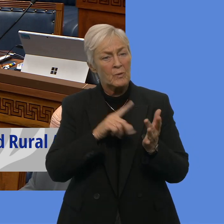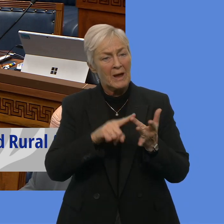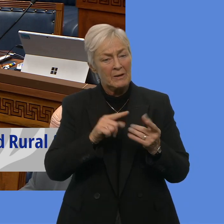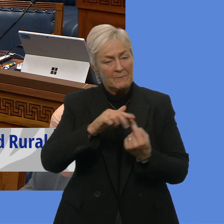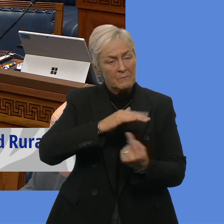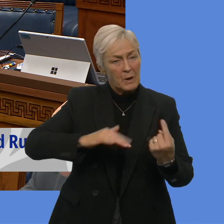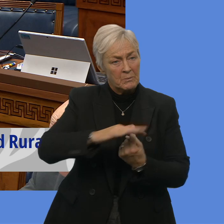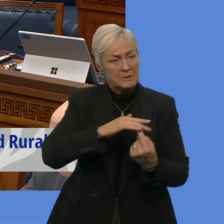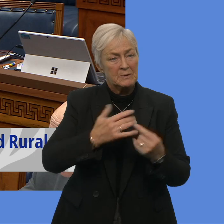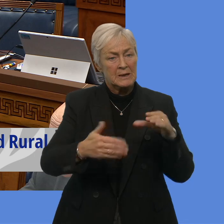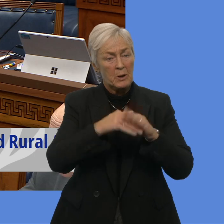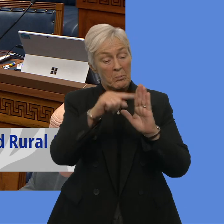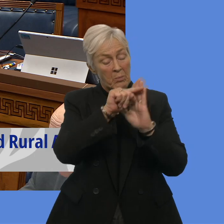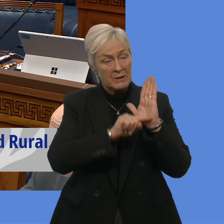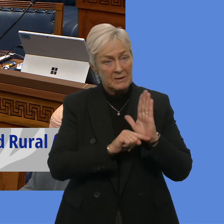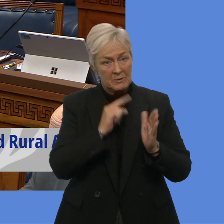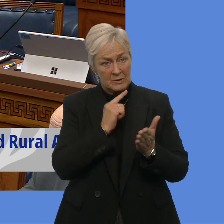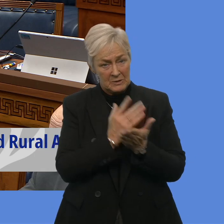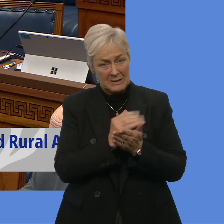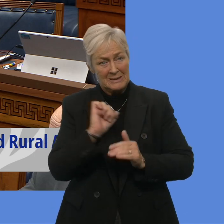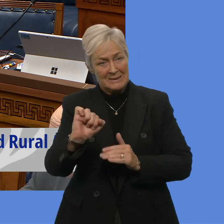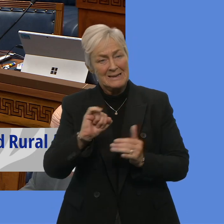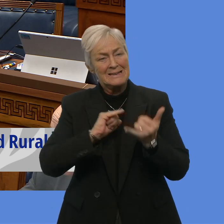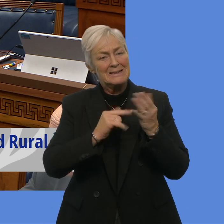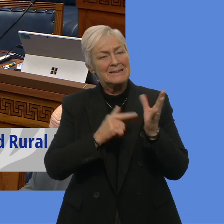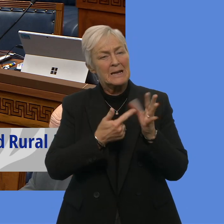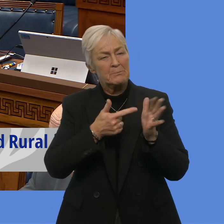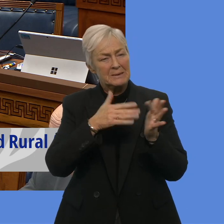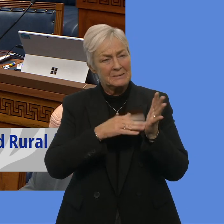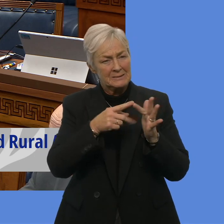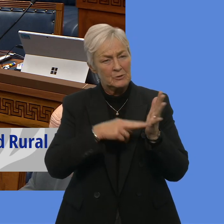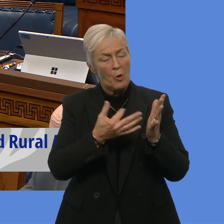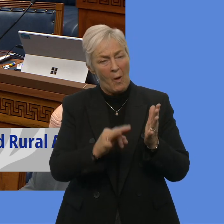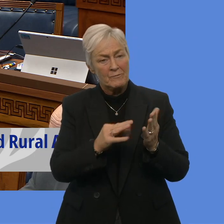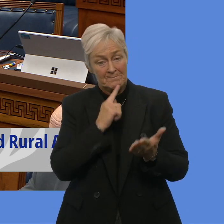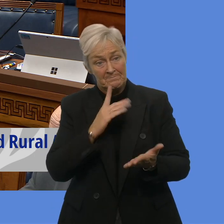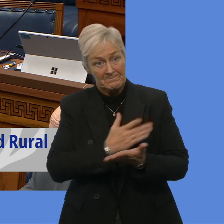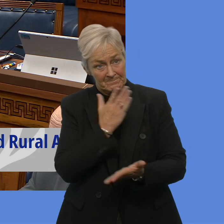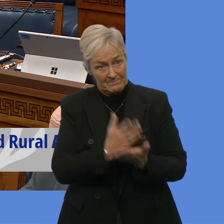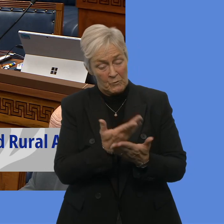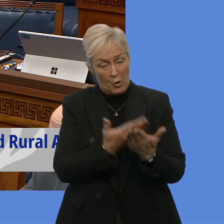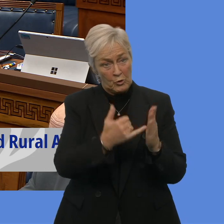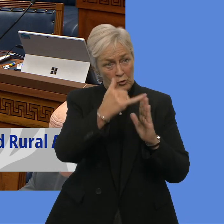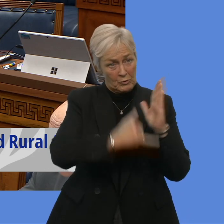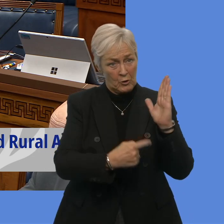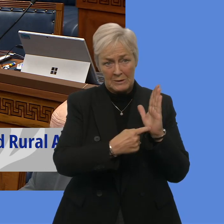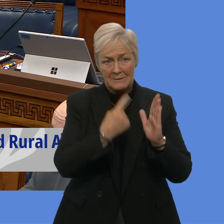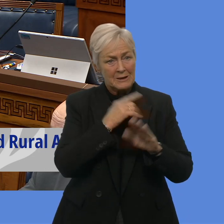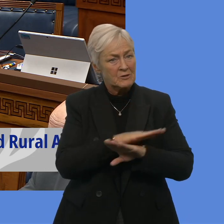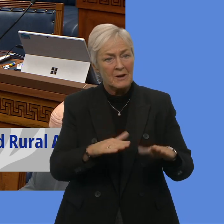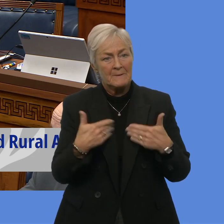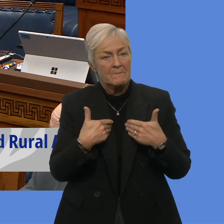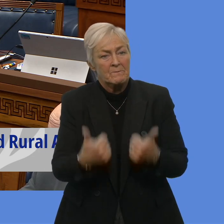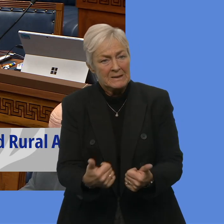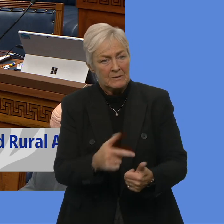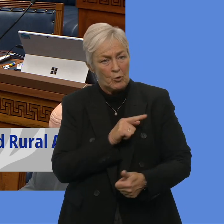key underpinning policy around that is SORPI, Statement of Regulatory Principles and Intent. I've on the record of saying that's not fit for purpose. We need to call time